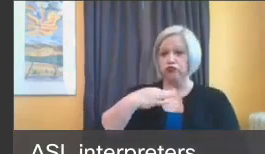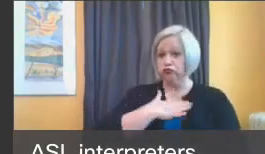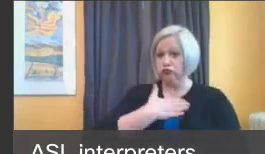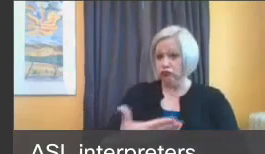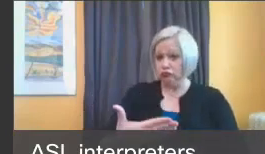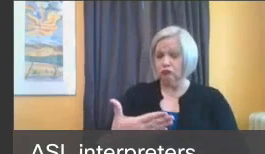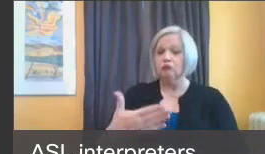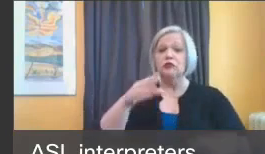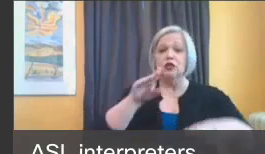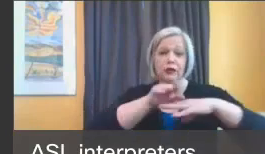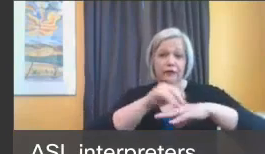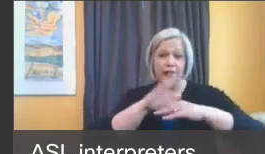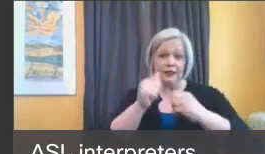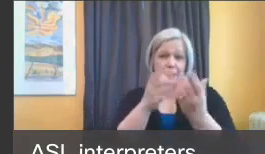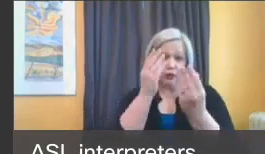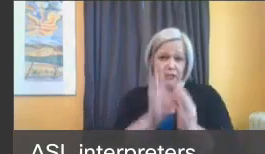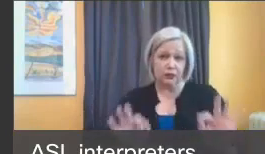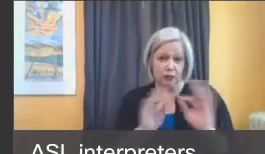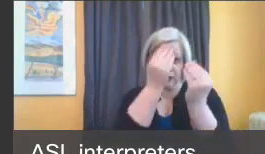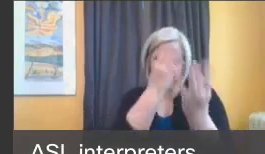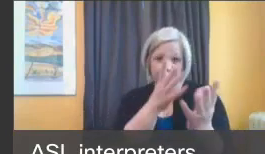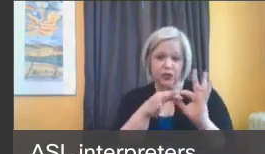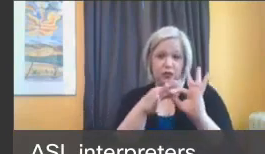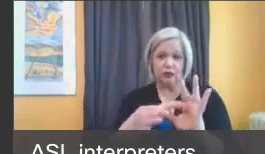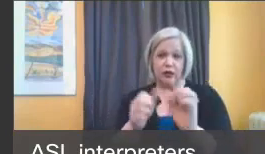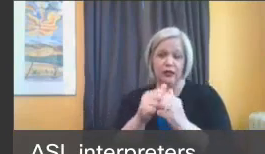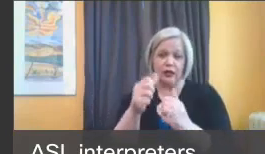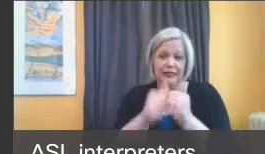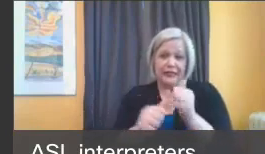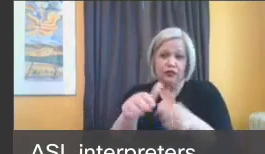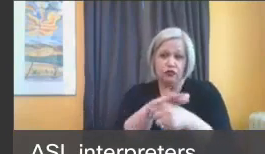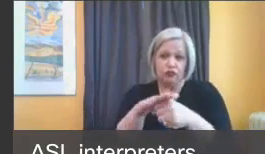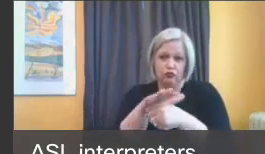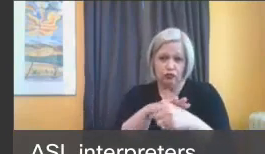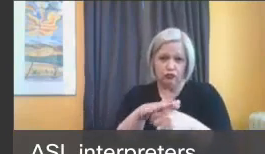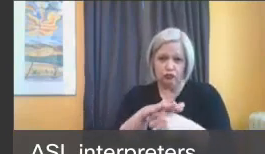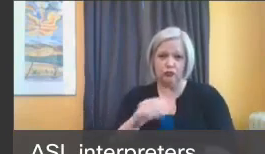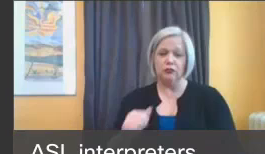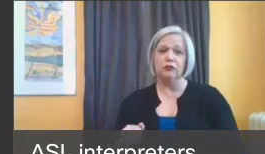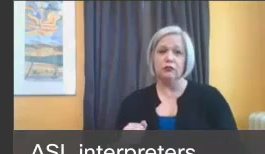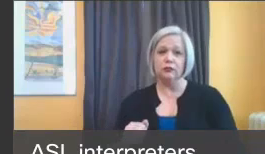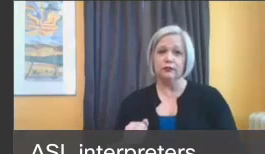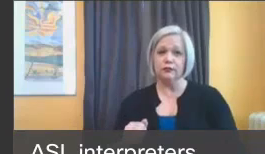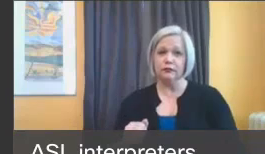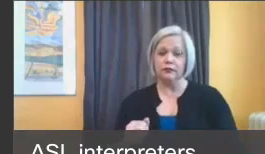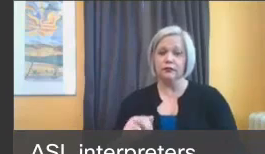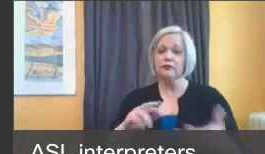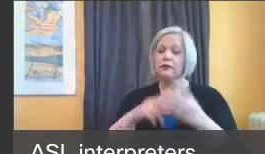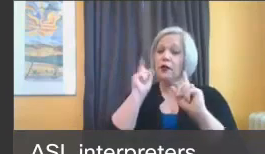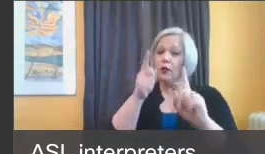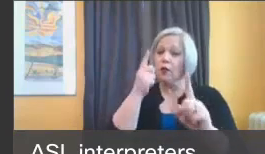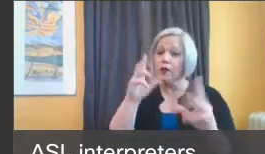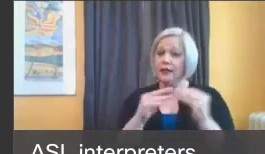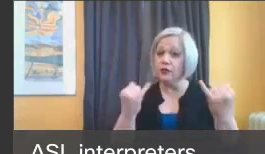advise the commission on relevant information concerning their respective geographic jurisdiction. Our purpose today is to